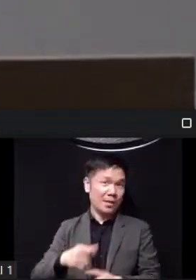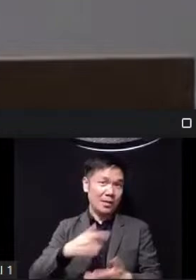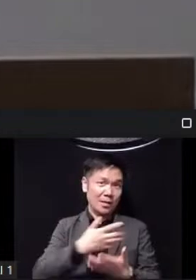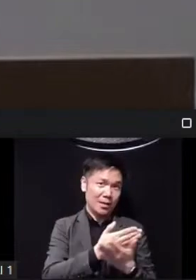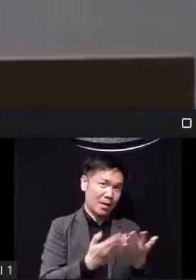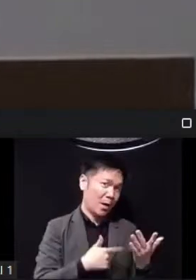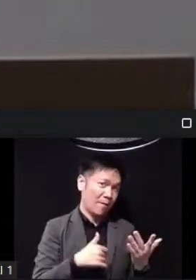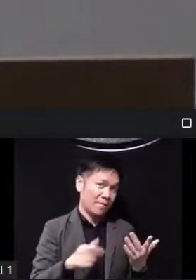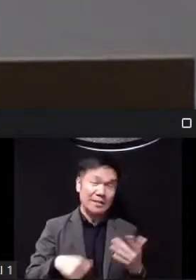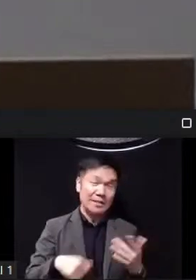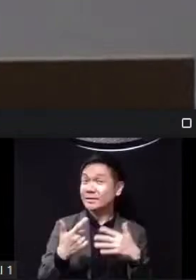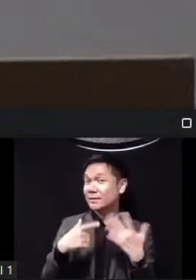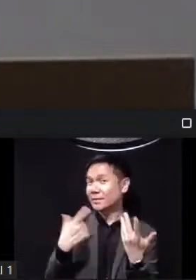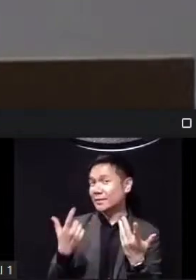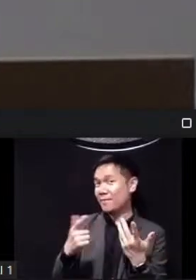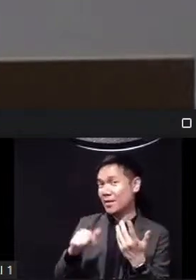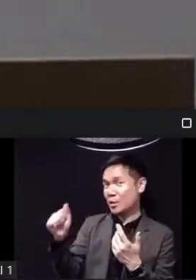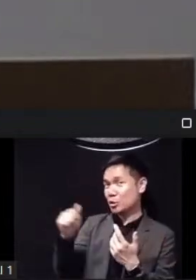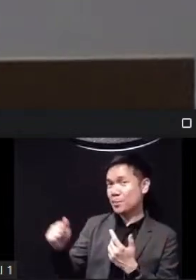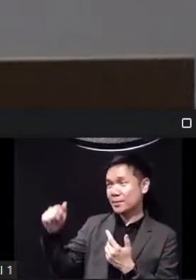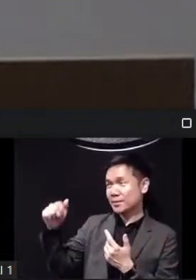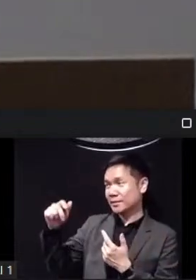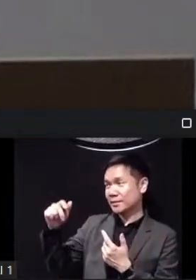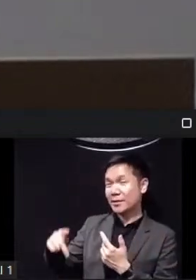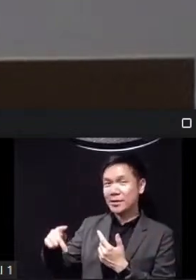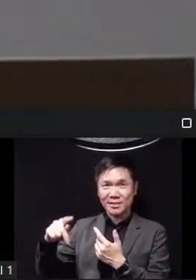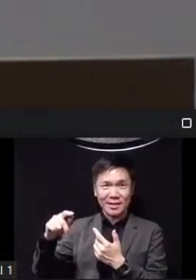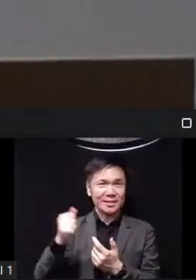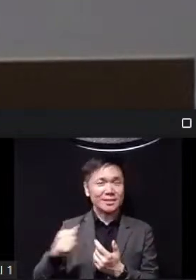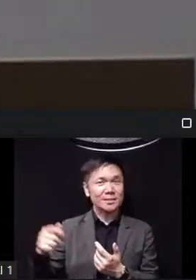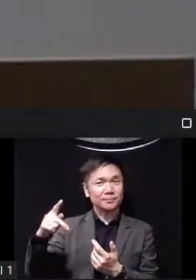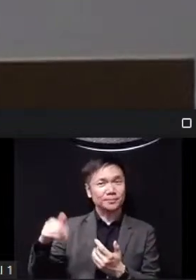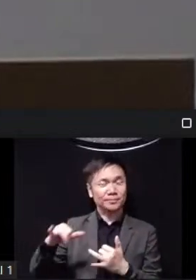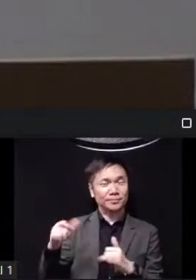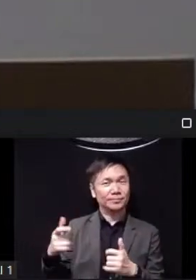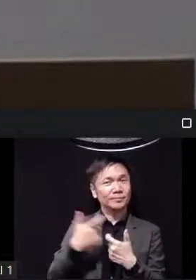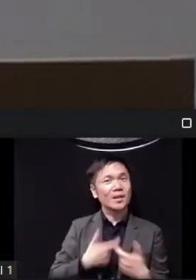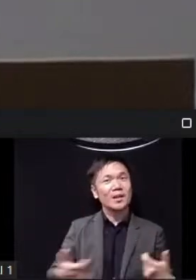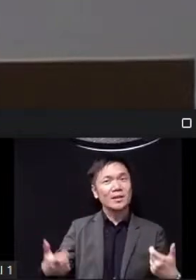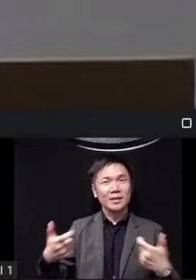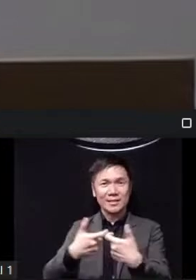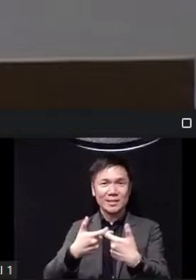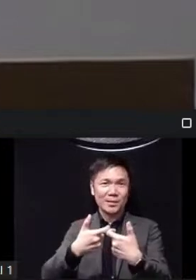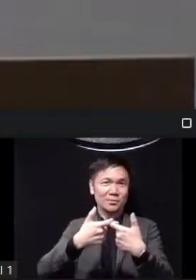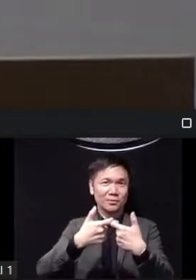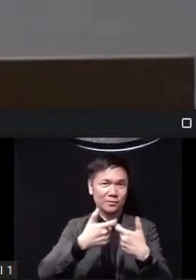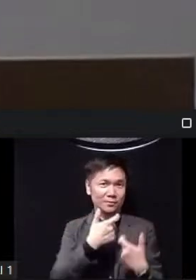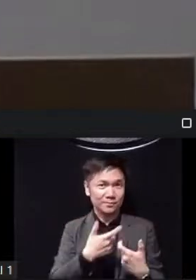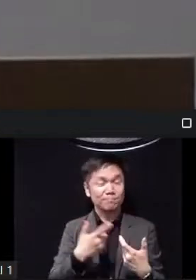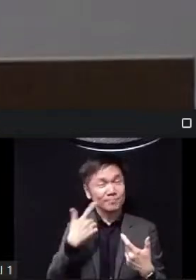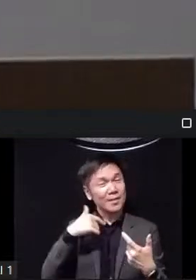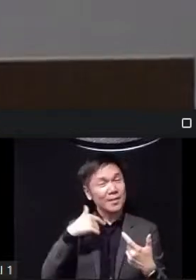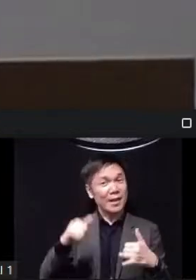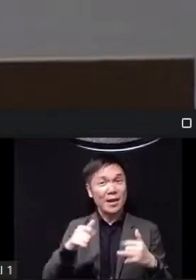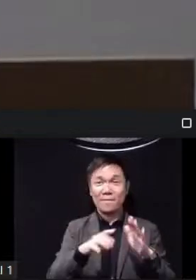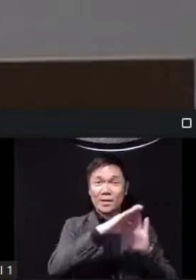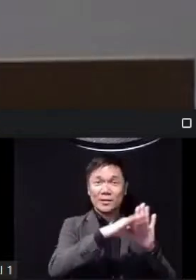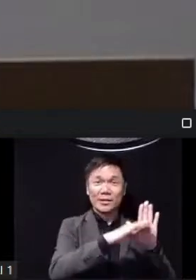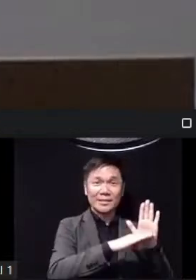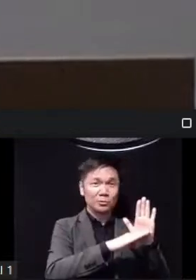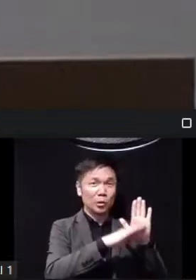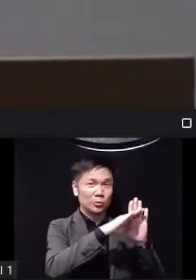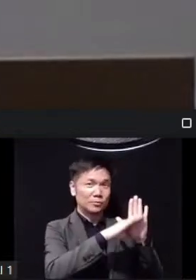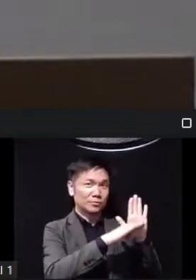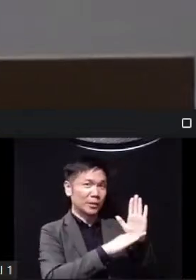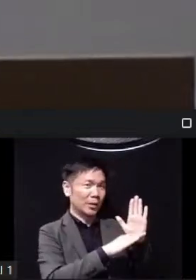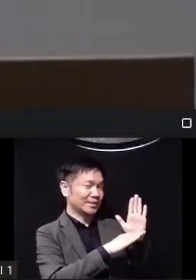attending the 7th Asian and Pacific Ministerial Population Conference in accordance with Rule 12 of